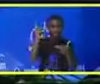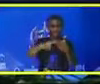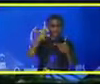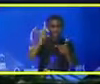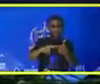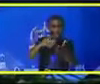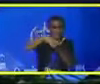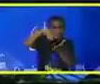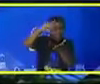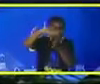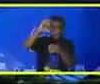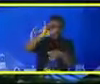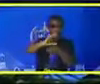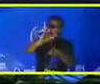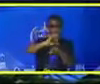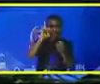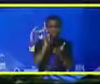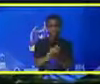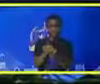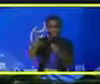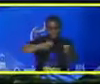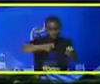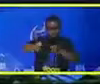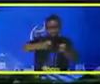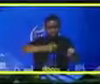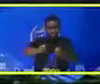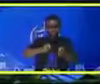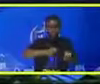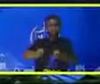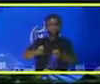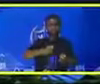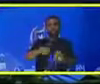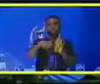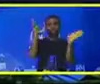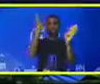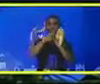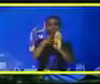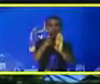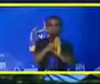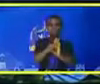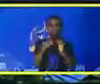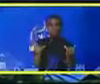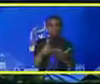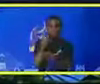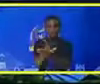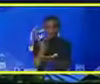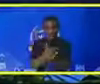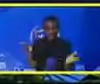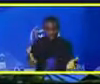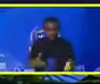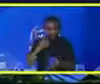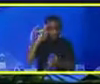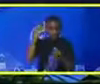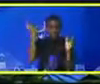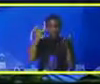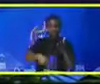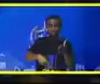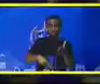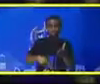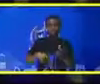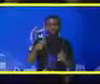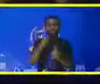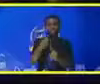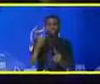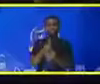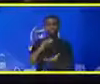forces that control open doors. Why are we here, Ghana? You are here to become a first-hand